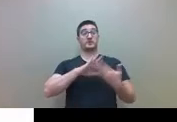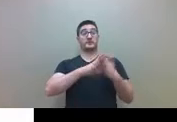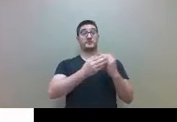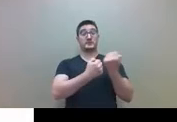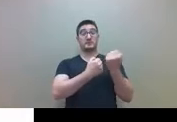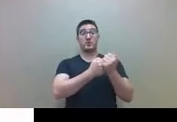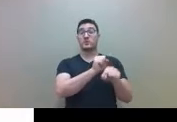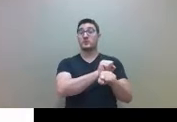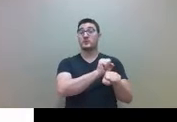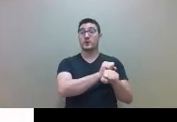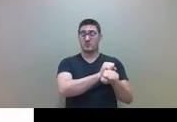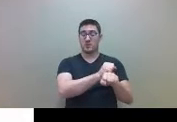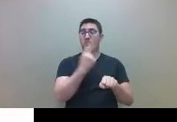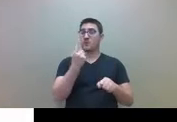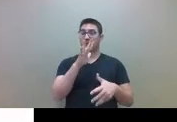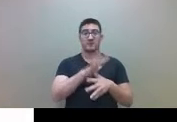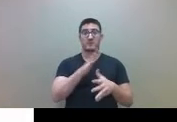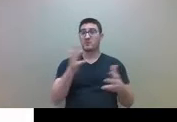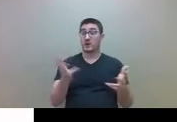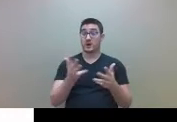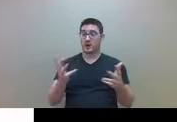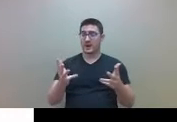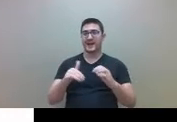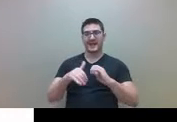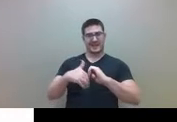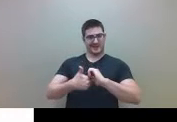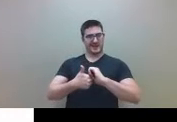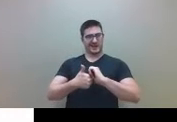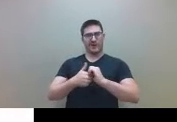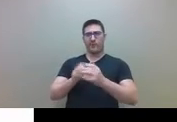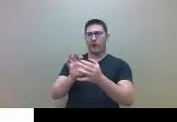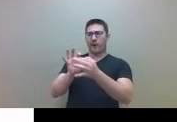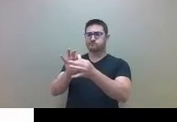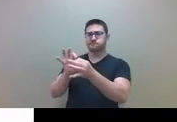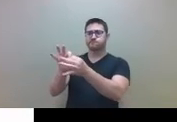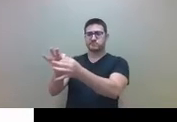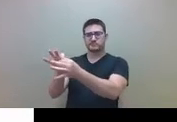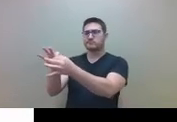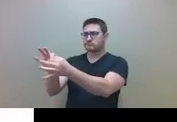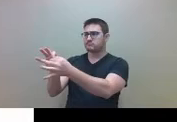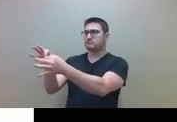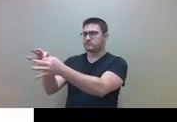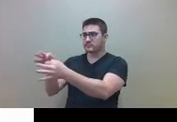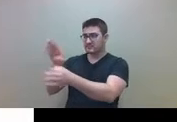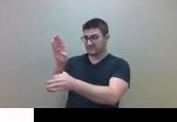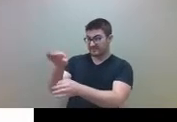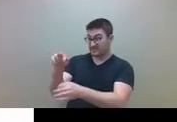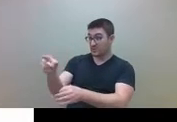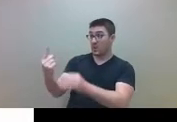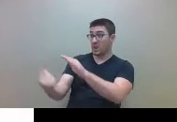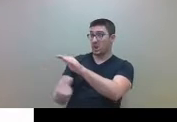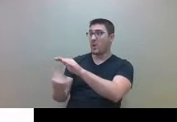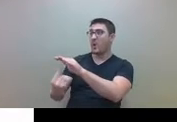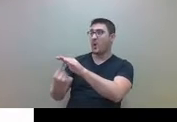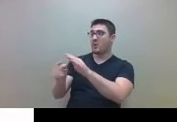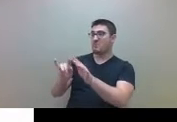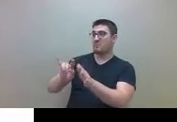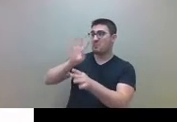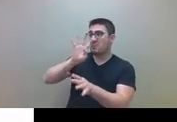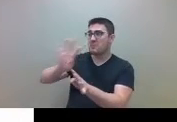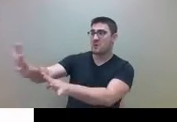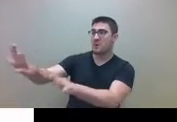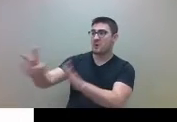healthcare is to really make sure we're still connecting and letting these people know that they're not alone. Okay.